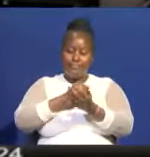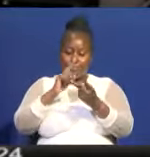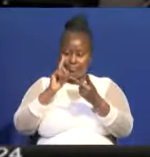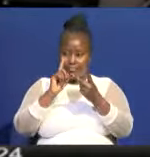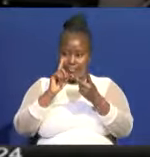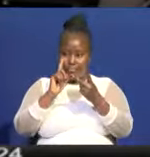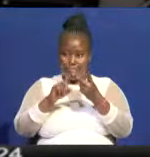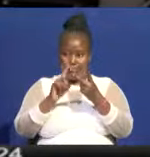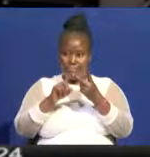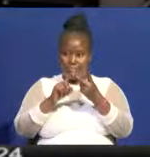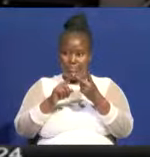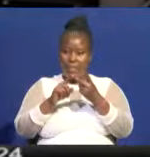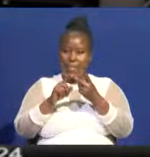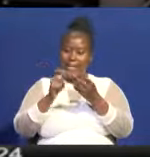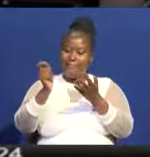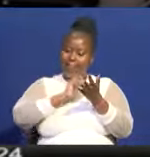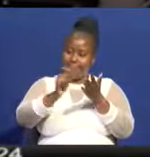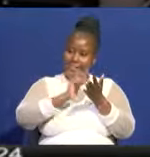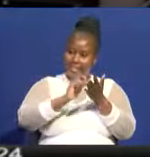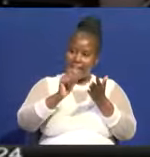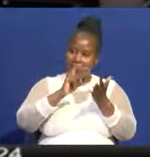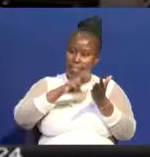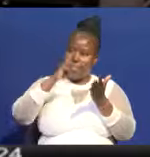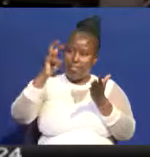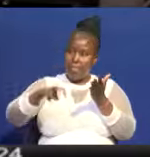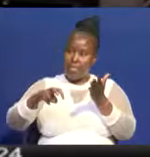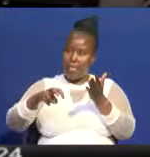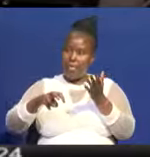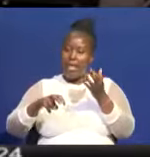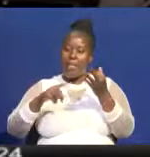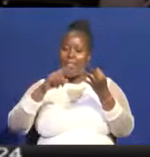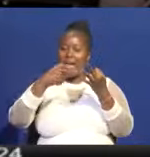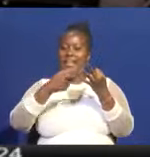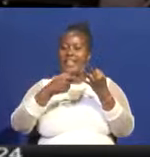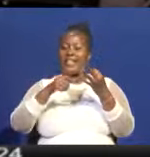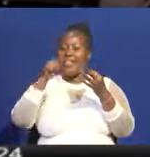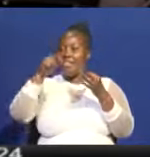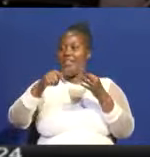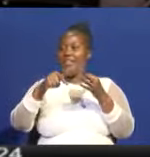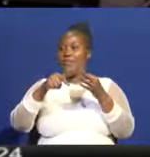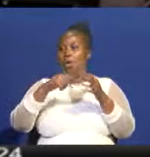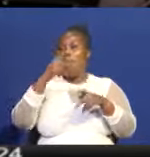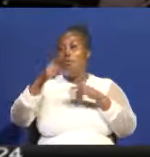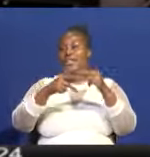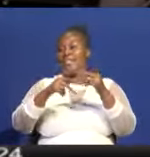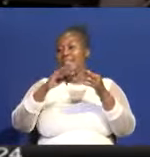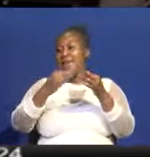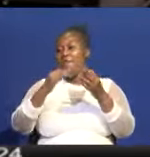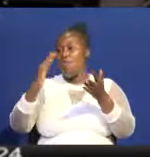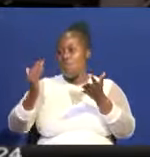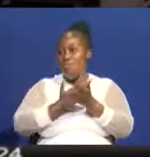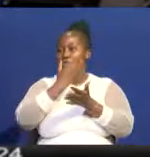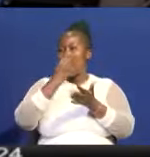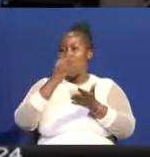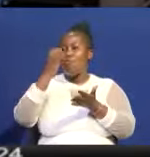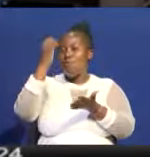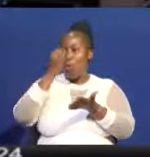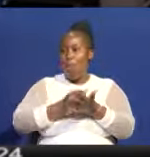Another one is by resignation. The third one is through this process of impeachment. Honorable Speaker,